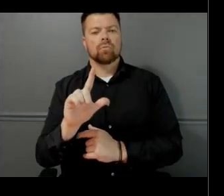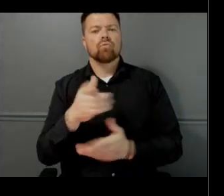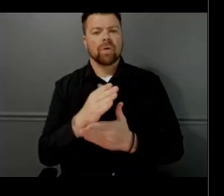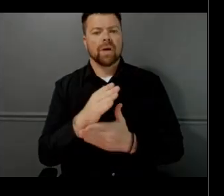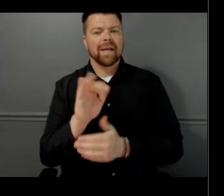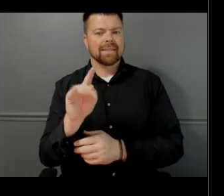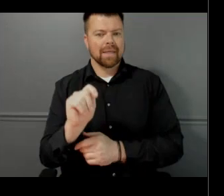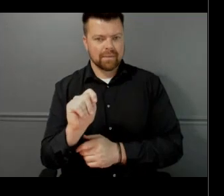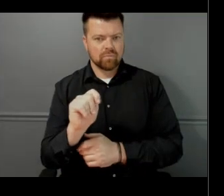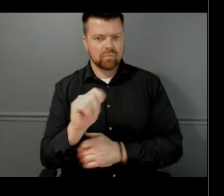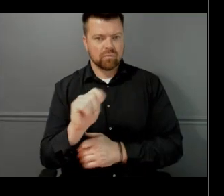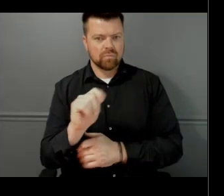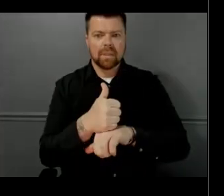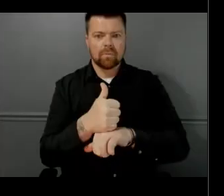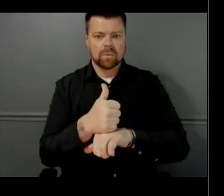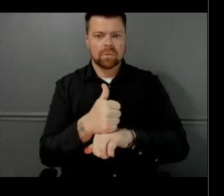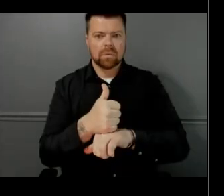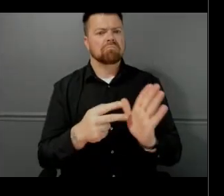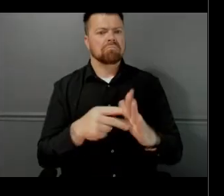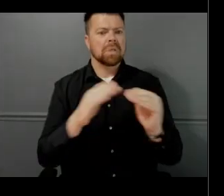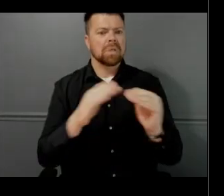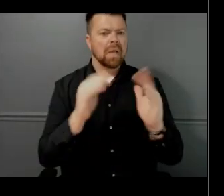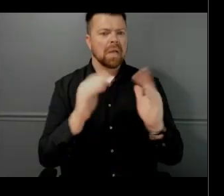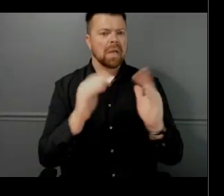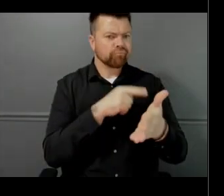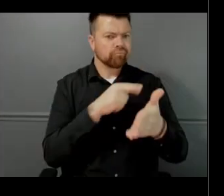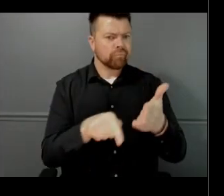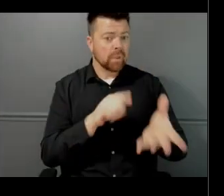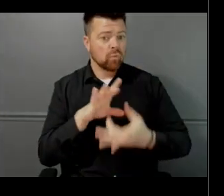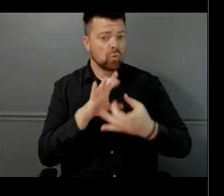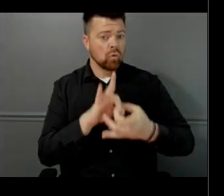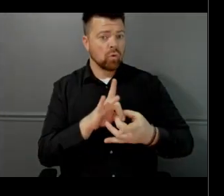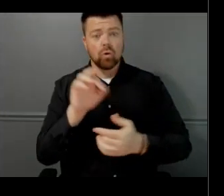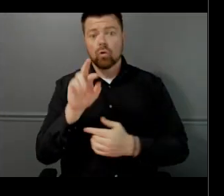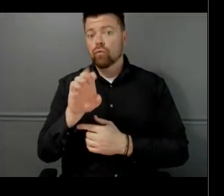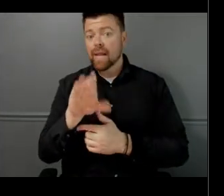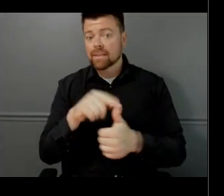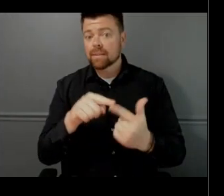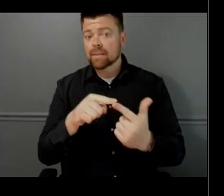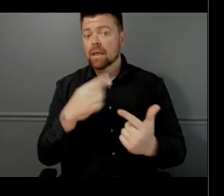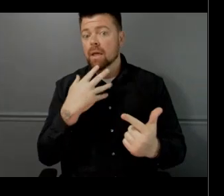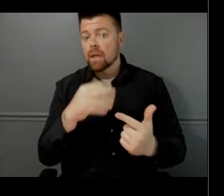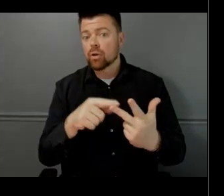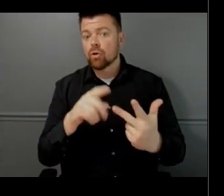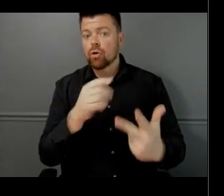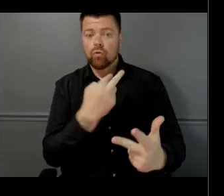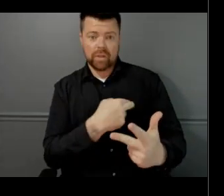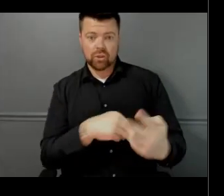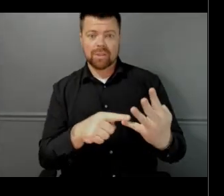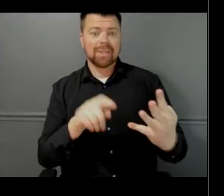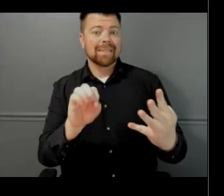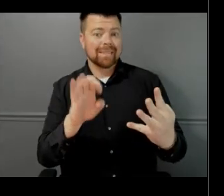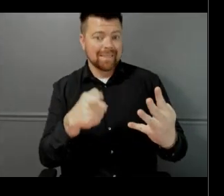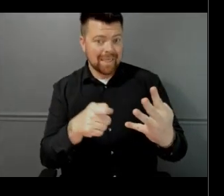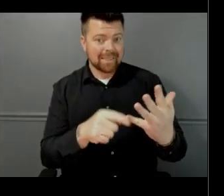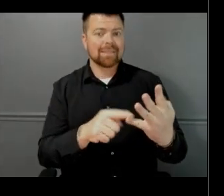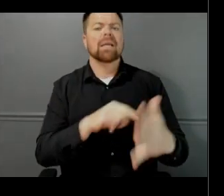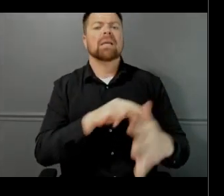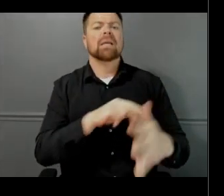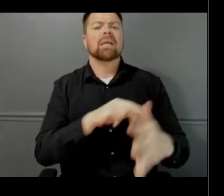enacted, which made housing discrimination based on race, color, religion,